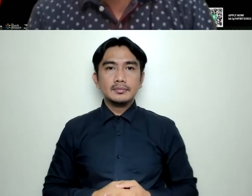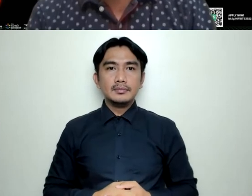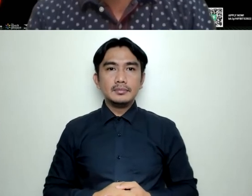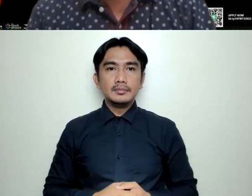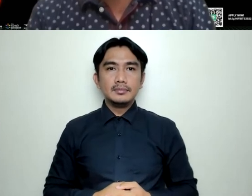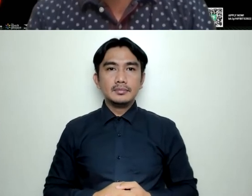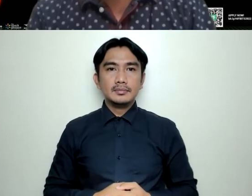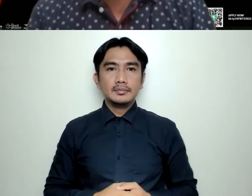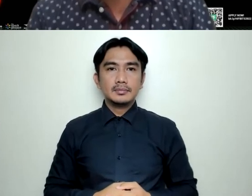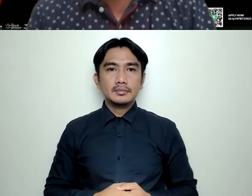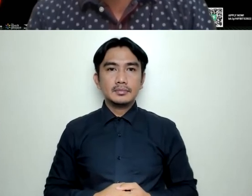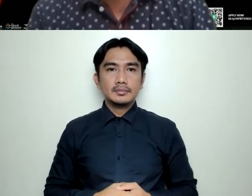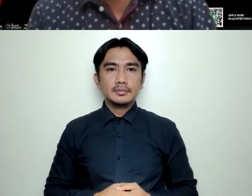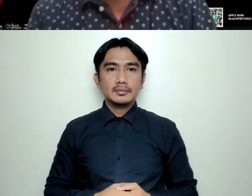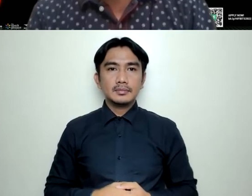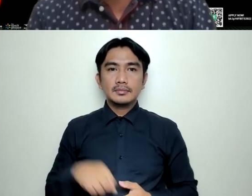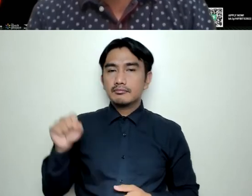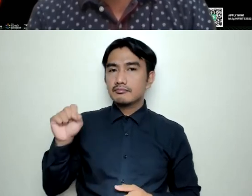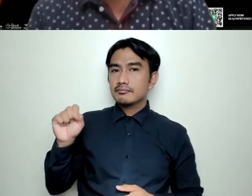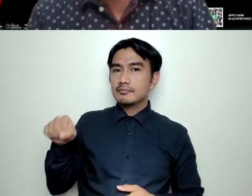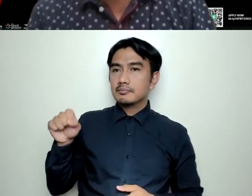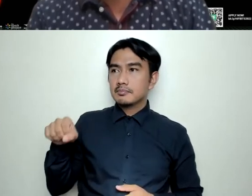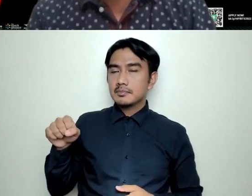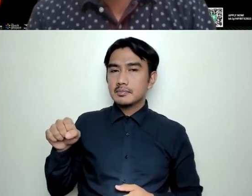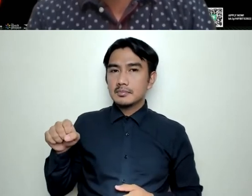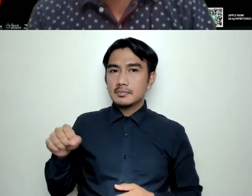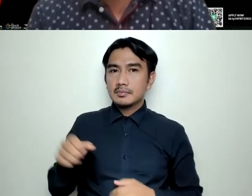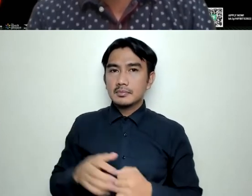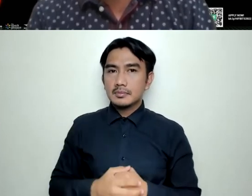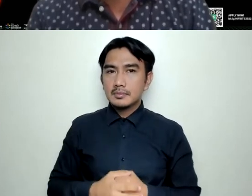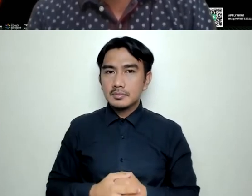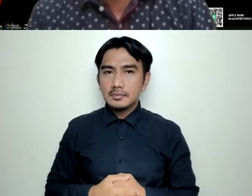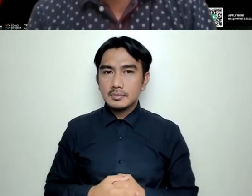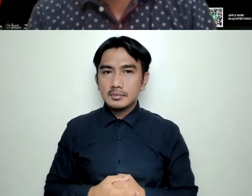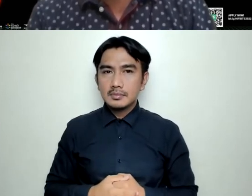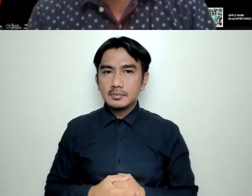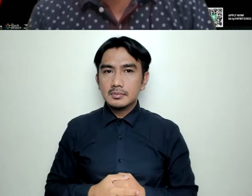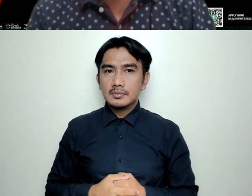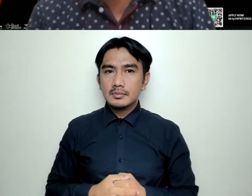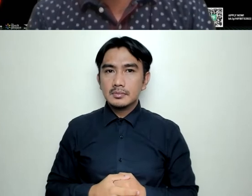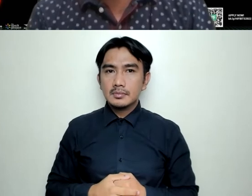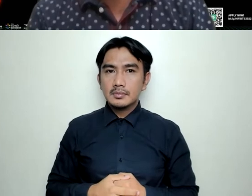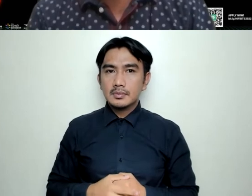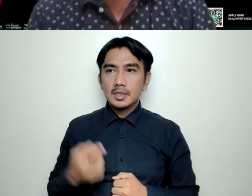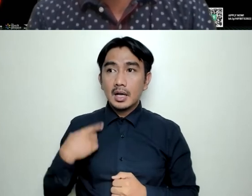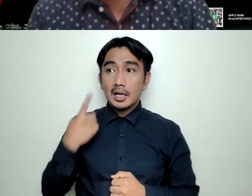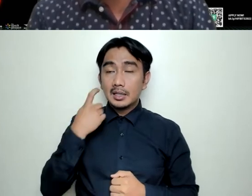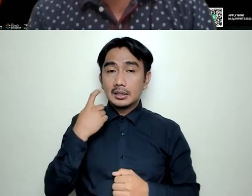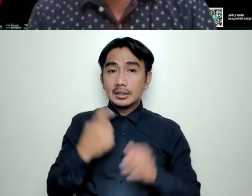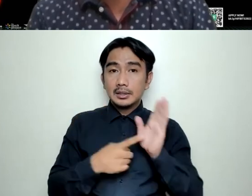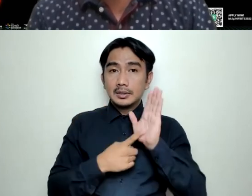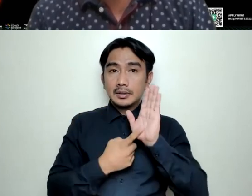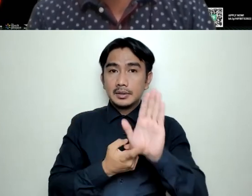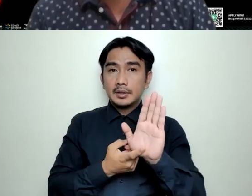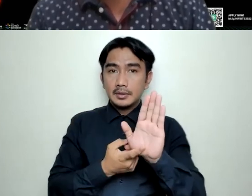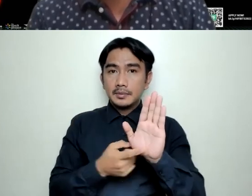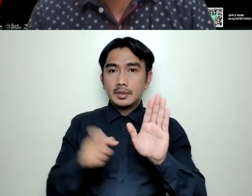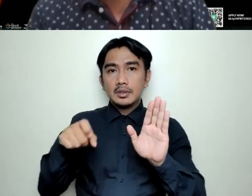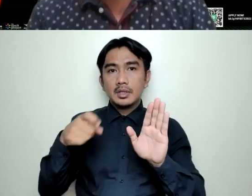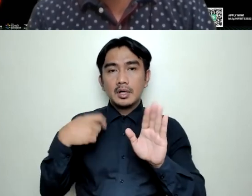Right. And yeah, I think based on what you just presented, I think it really helped to